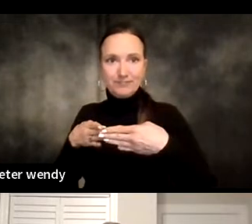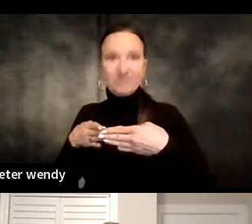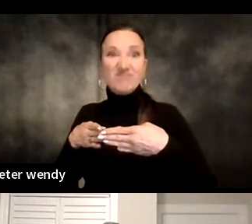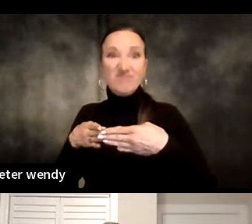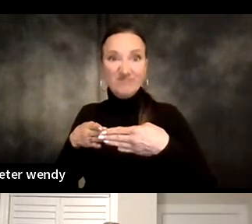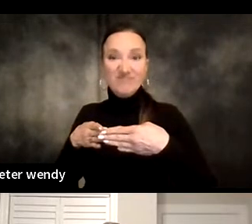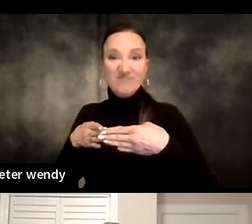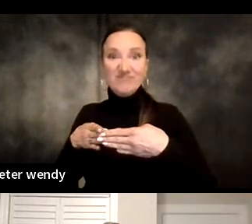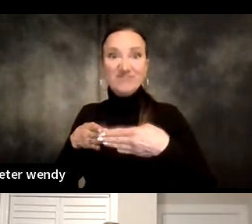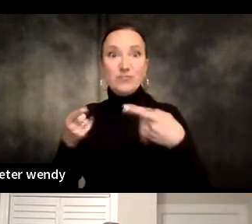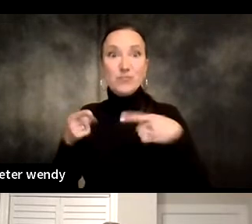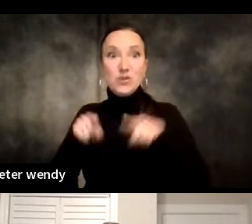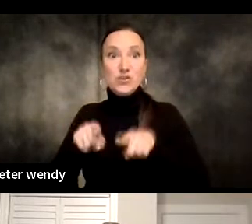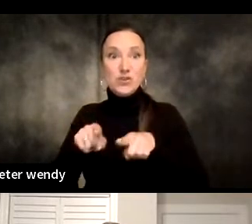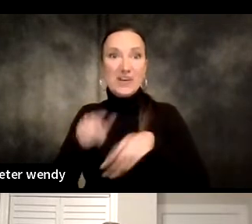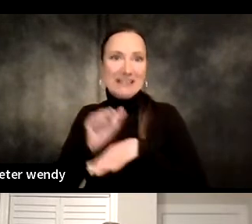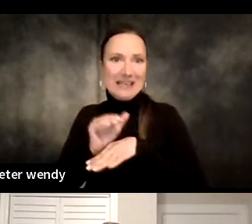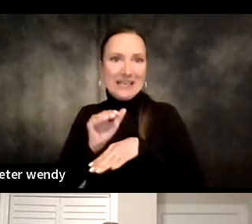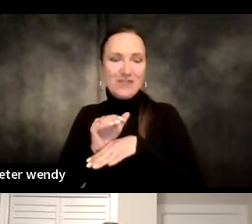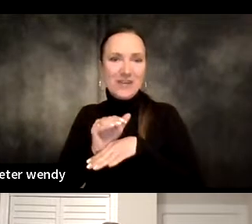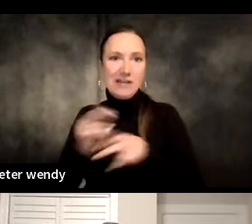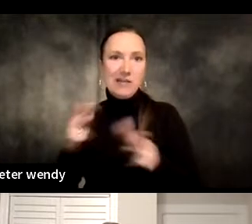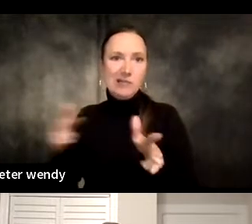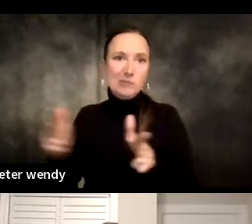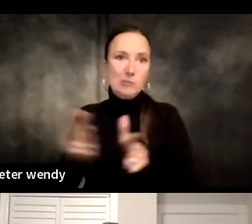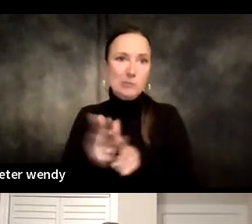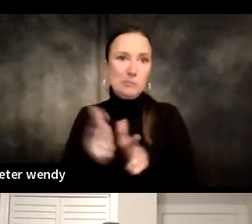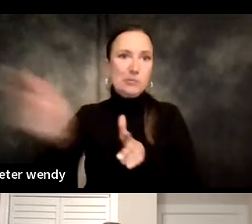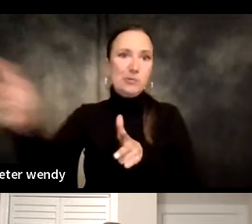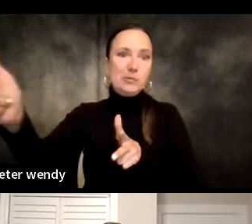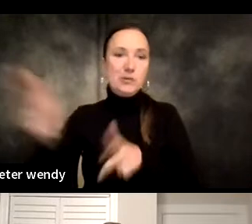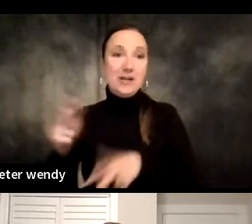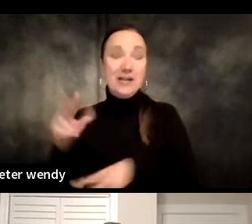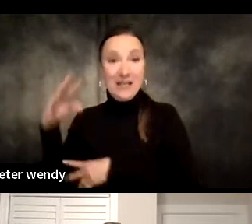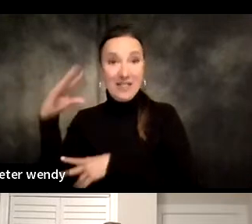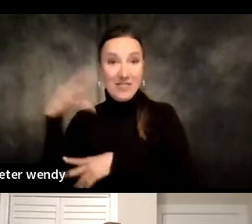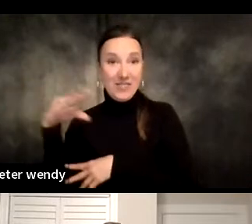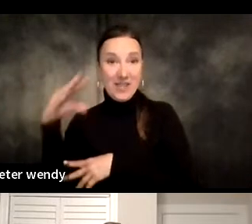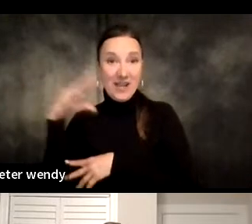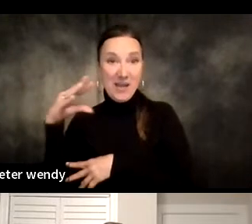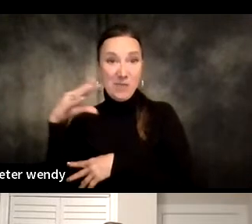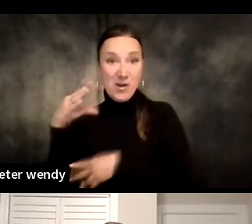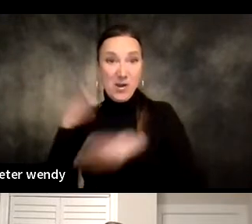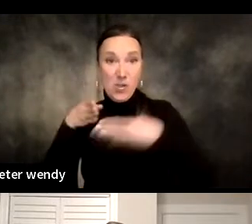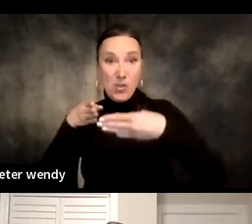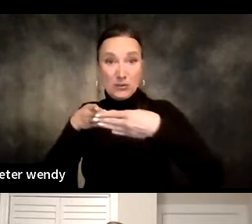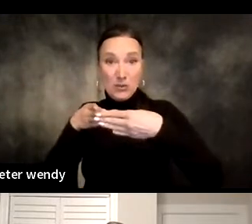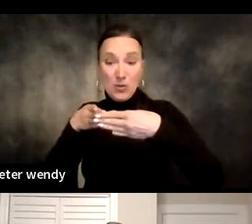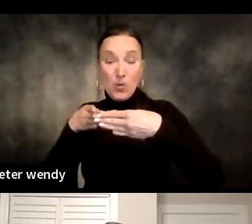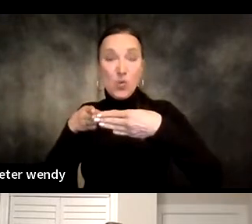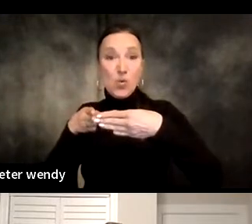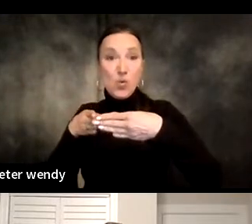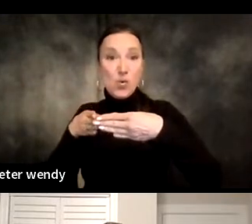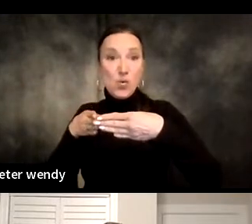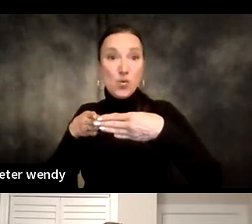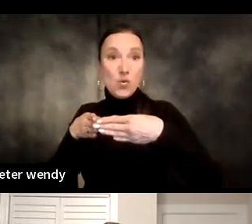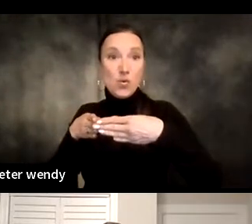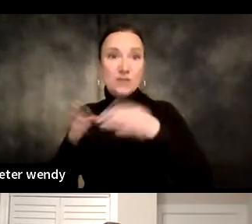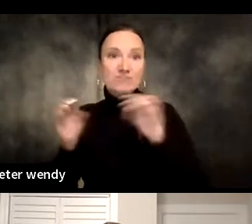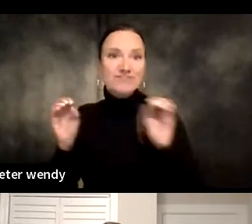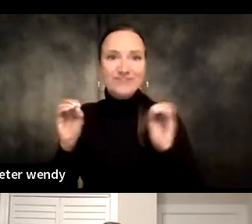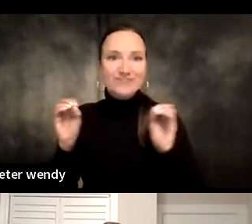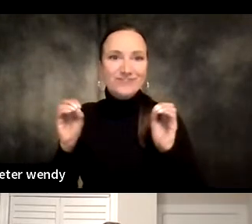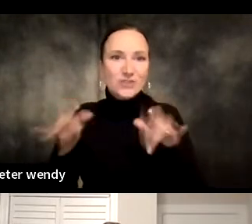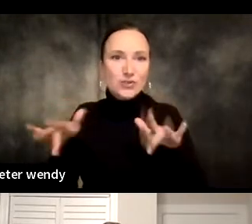H during the night, there was a hit and run, and the camera that's on the corner, there's no footage there.